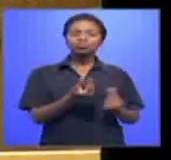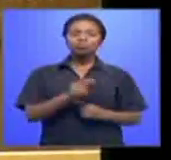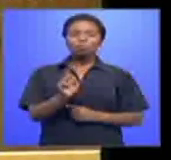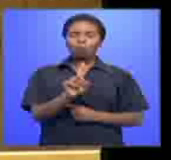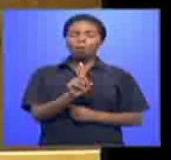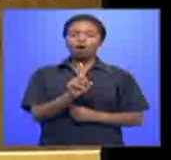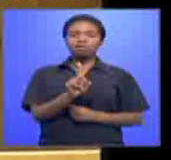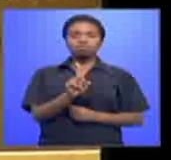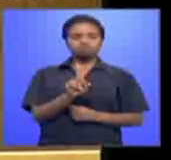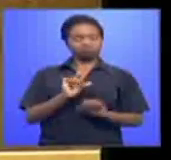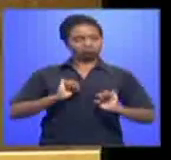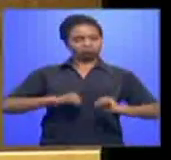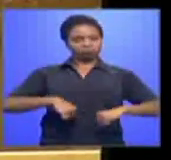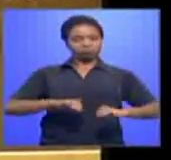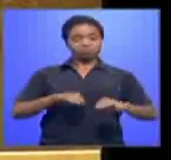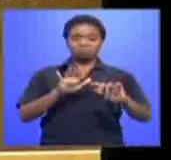Parliament.